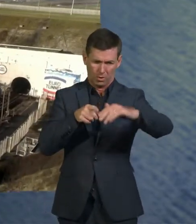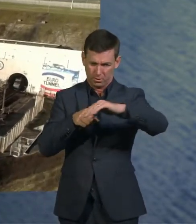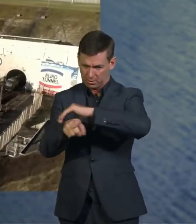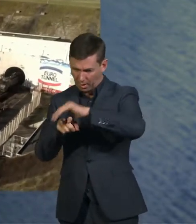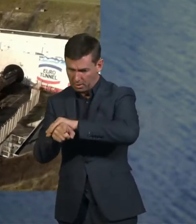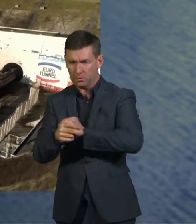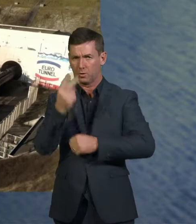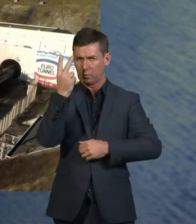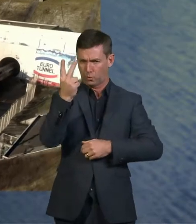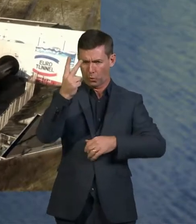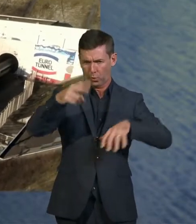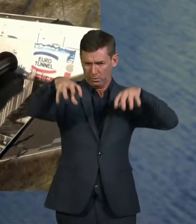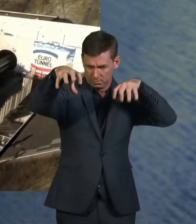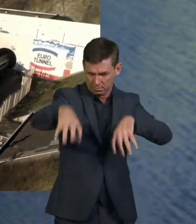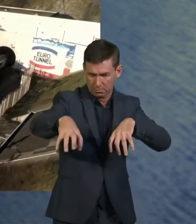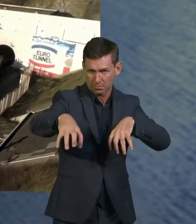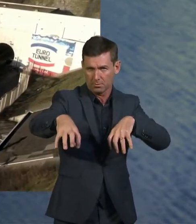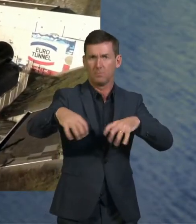two terminals.